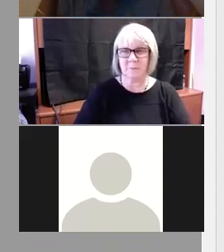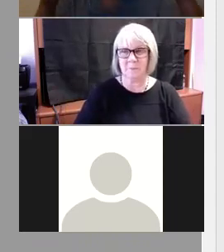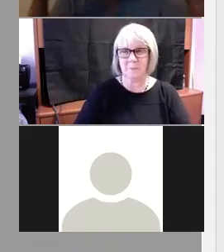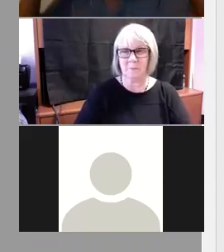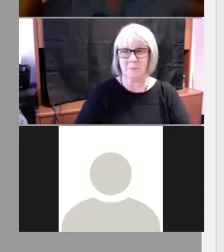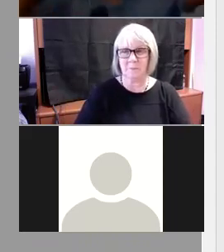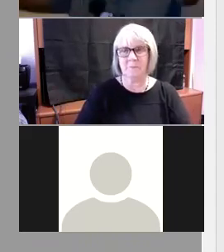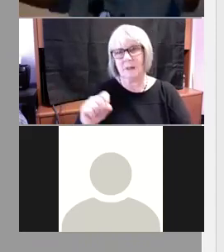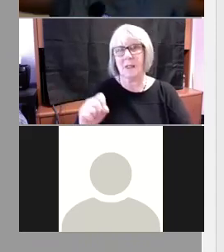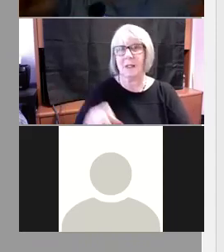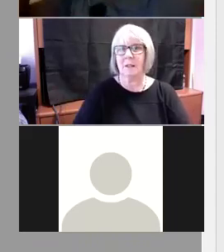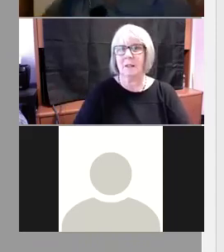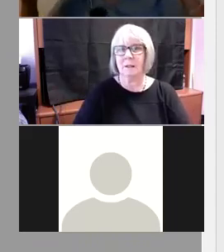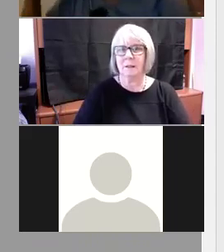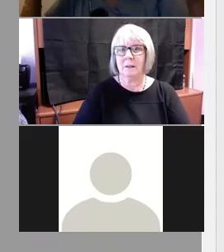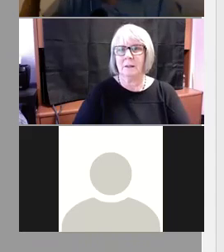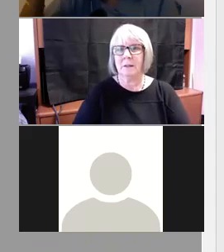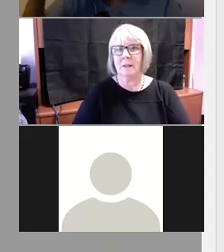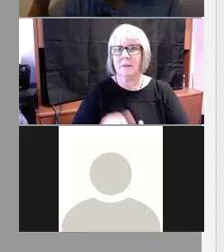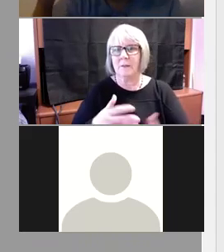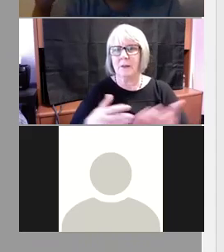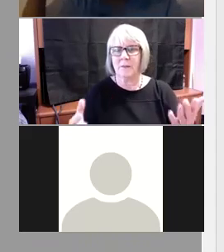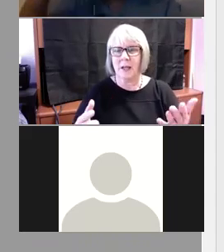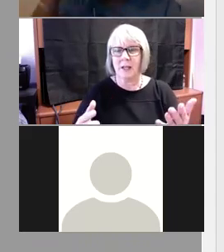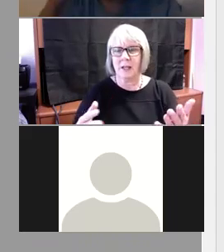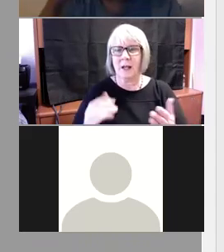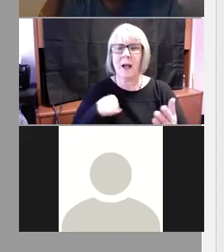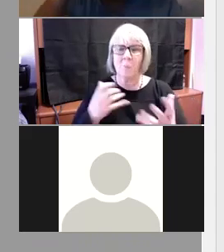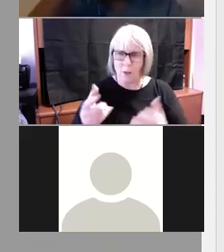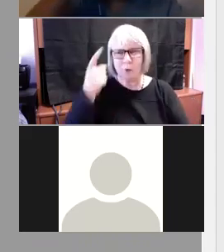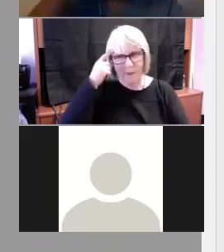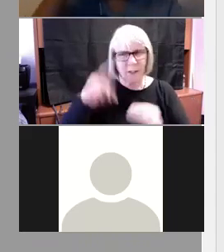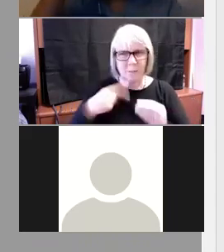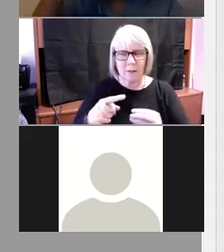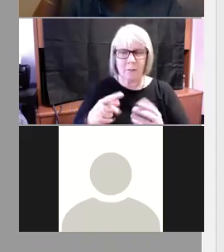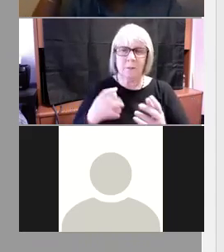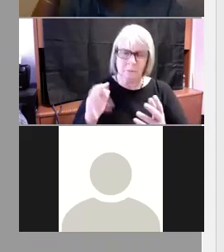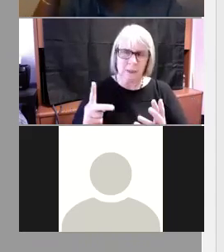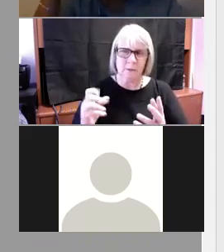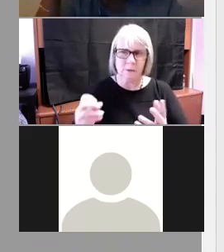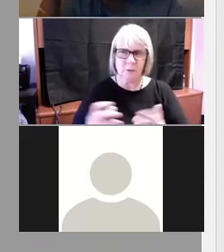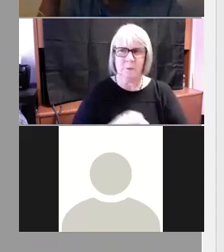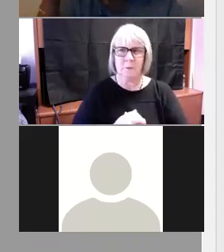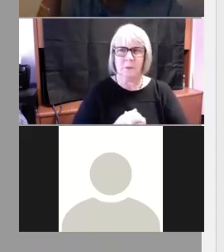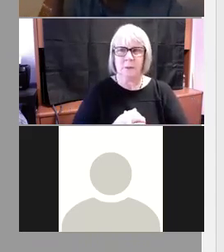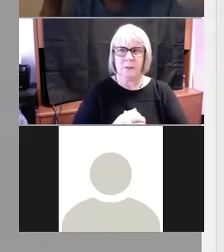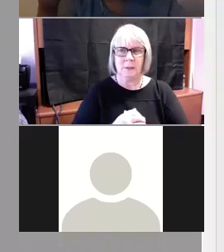Yes, so that is the thing. So Parvez, that is the thing that I want you to think about. Can you, so